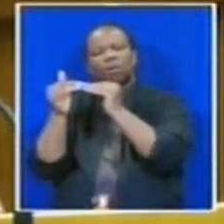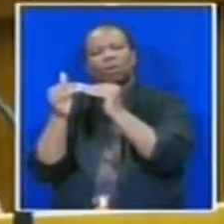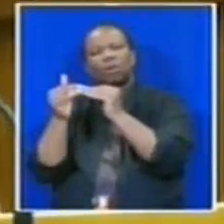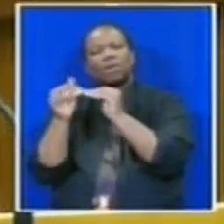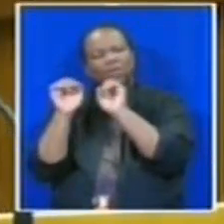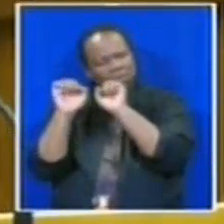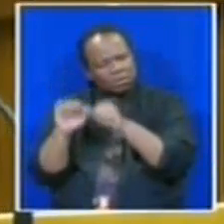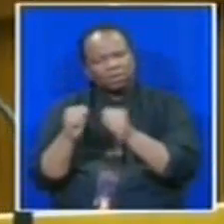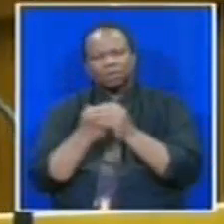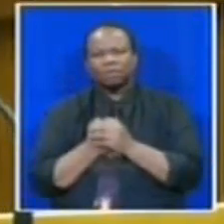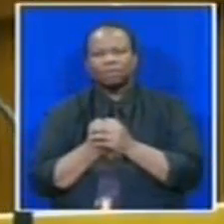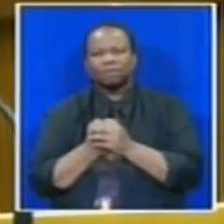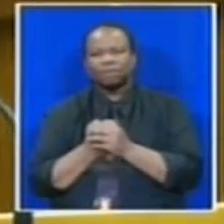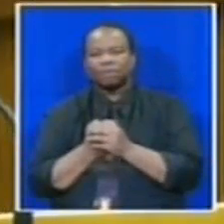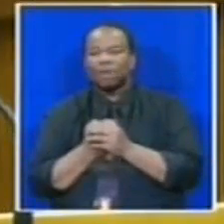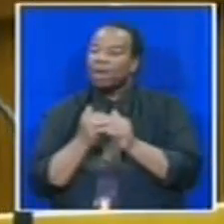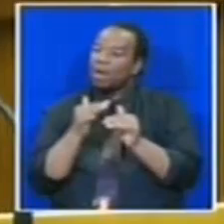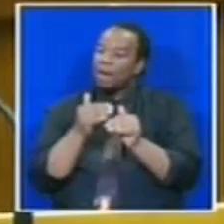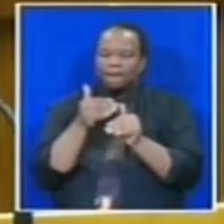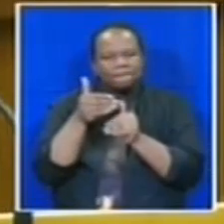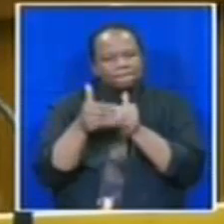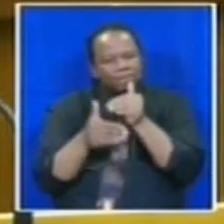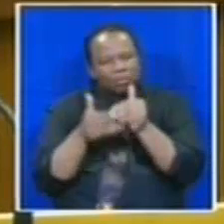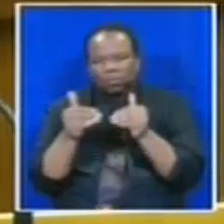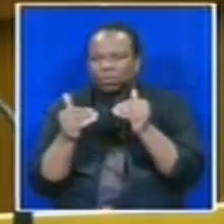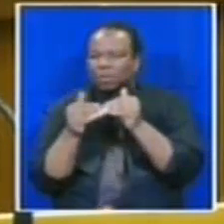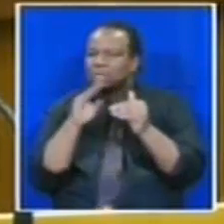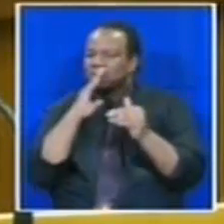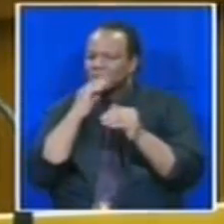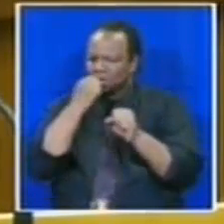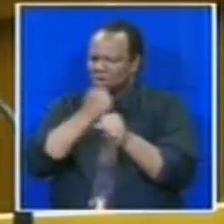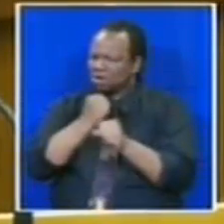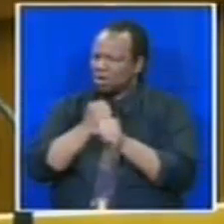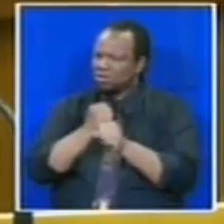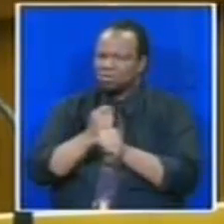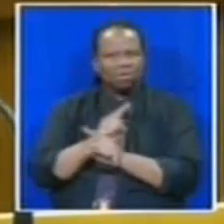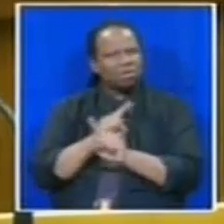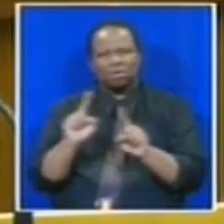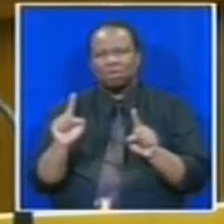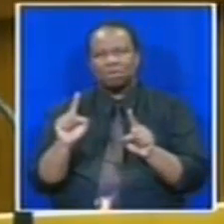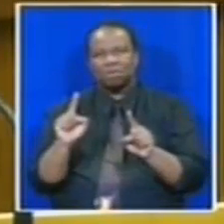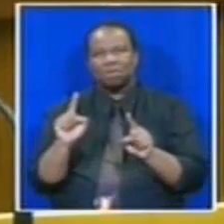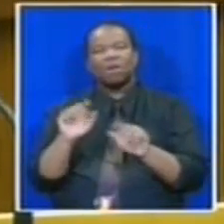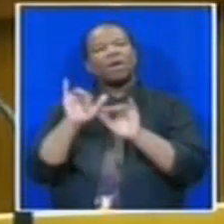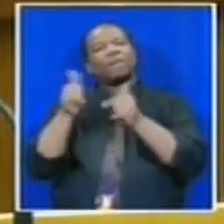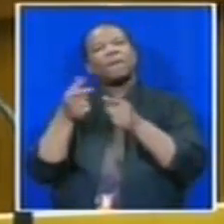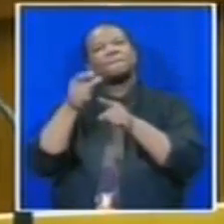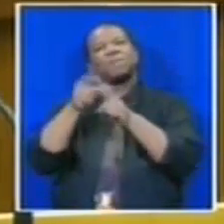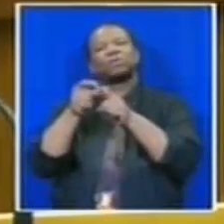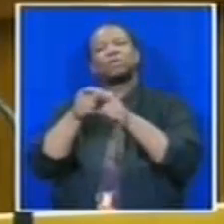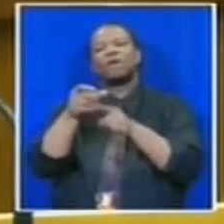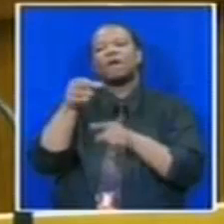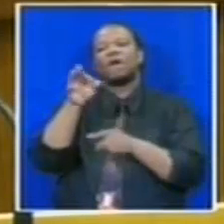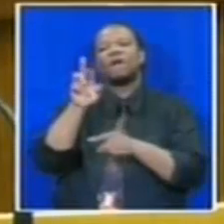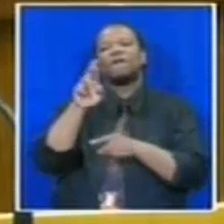sobering. Progress towards equality is not guaranteed. In the words of Pope Francis, you can see I'm getting